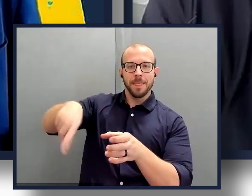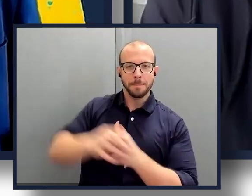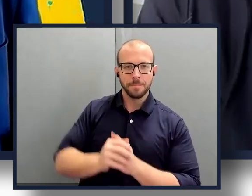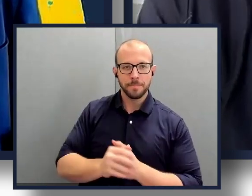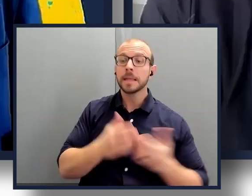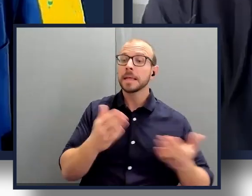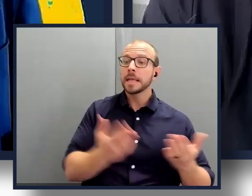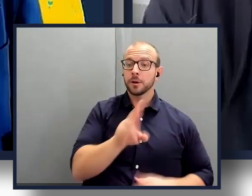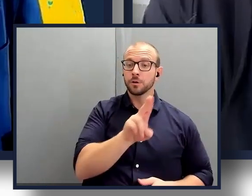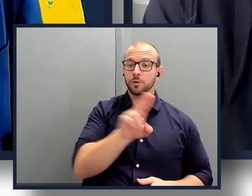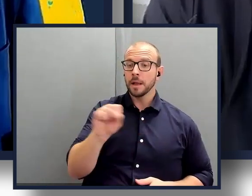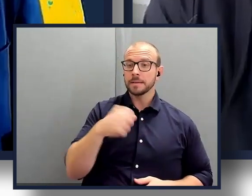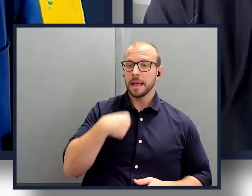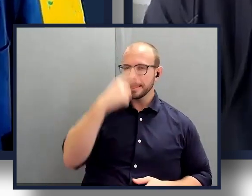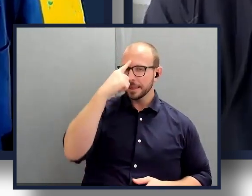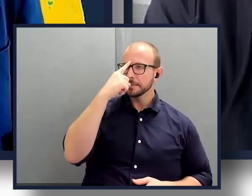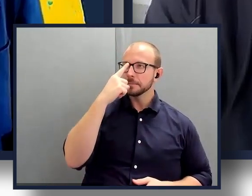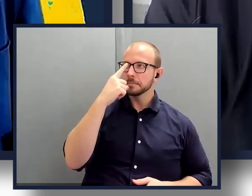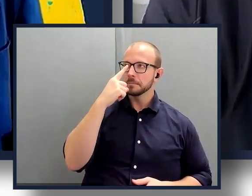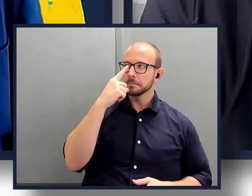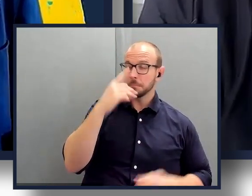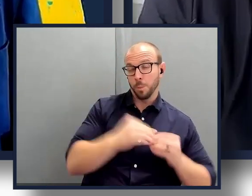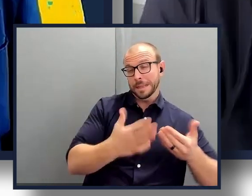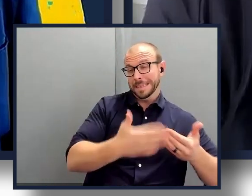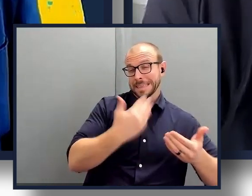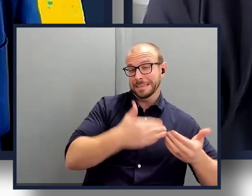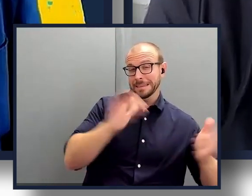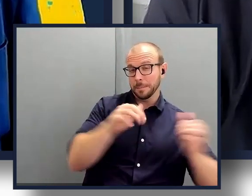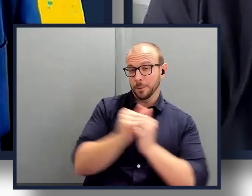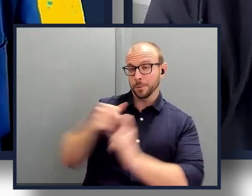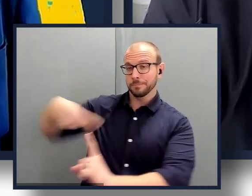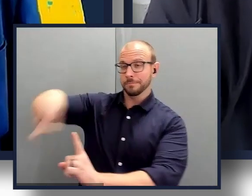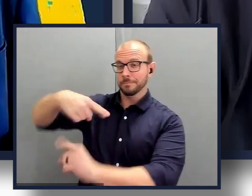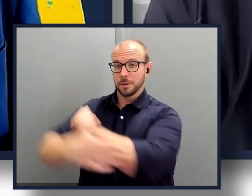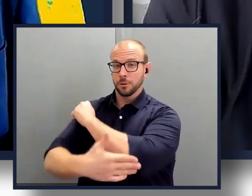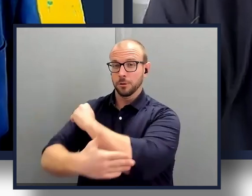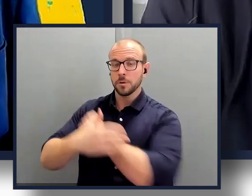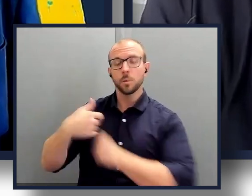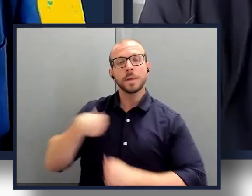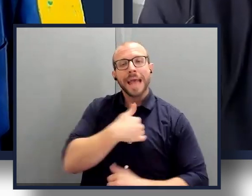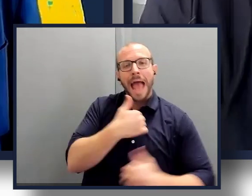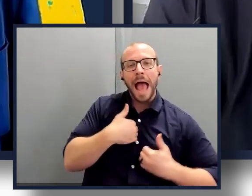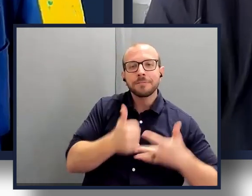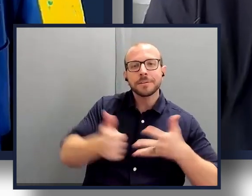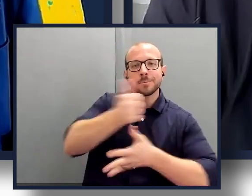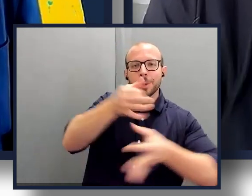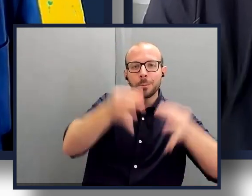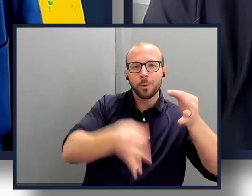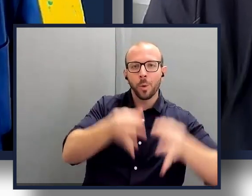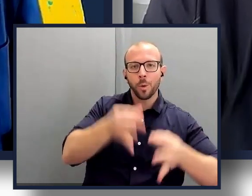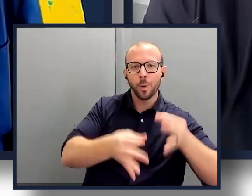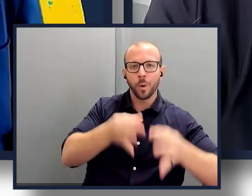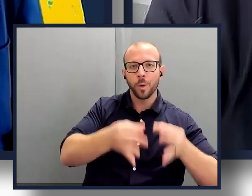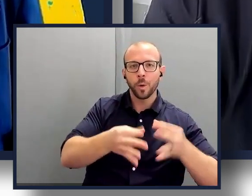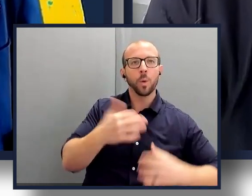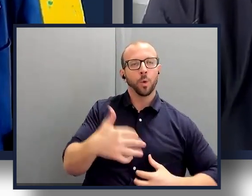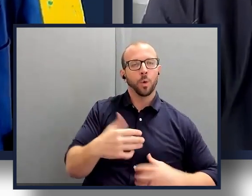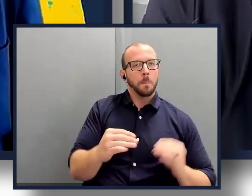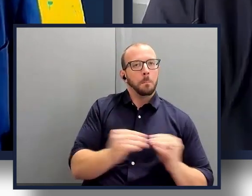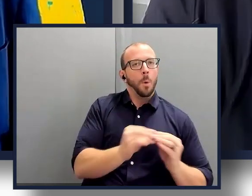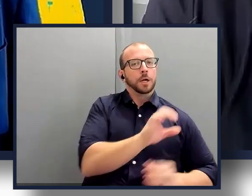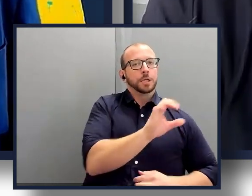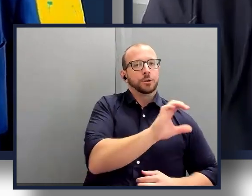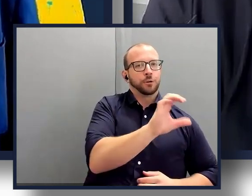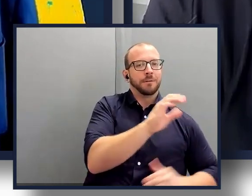be easier because, one of the so we have a Supreme Court that is significantly more conservative than the average